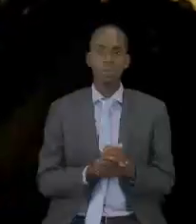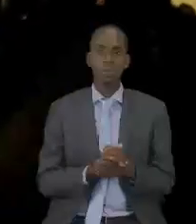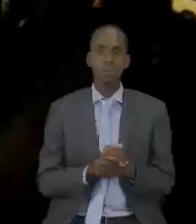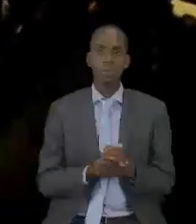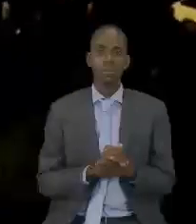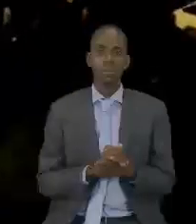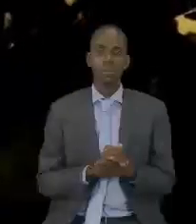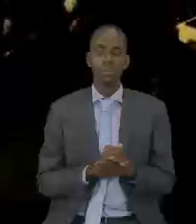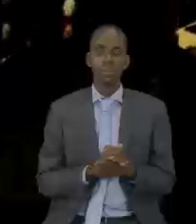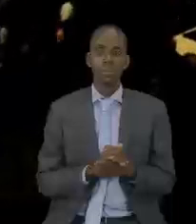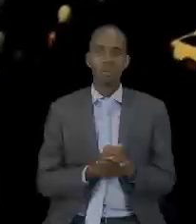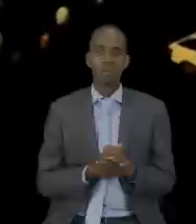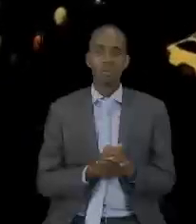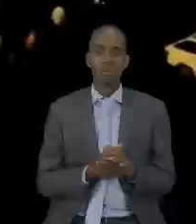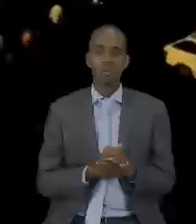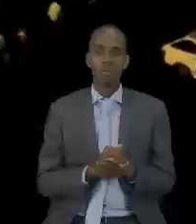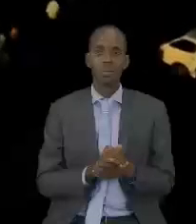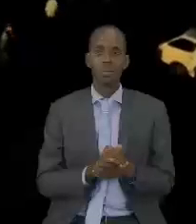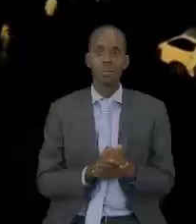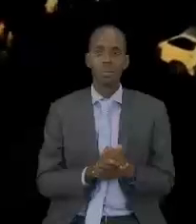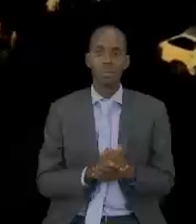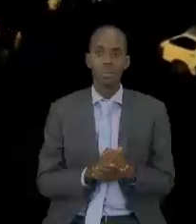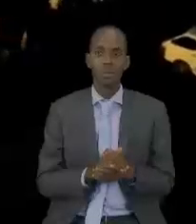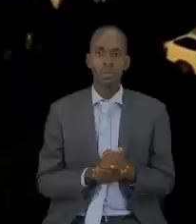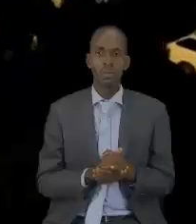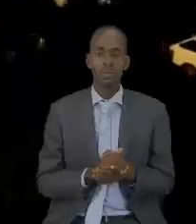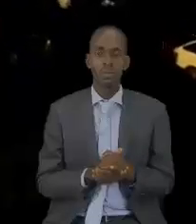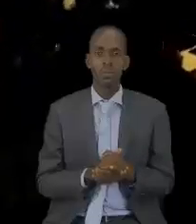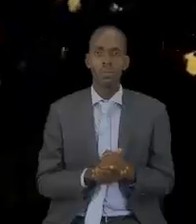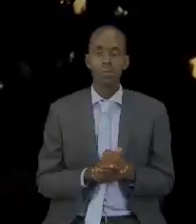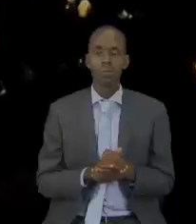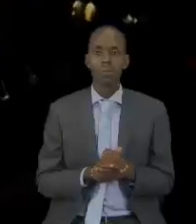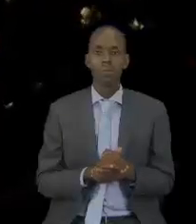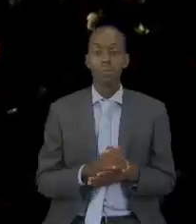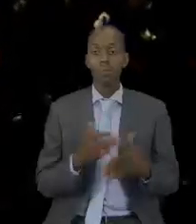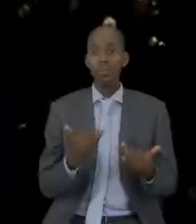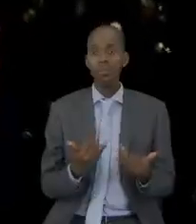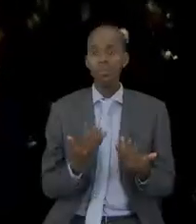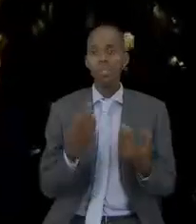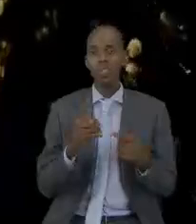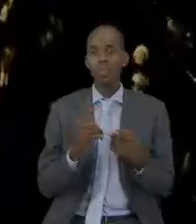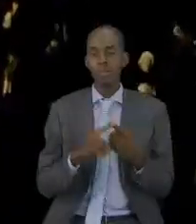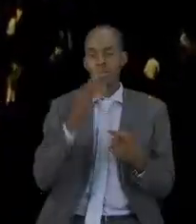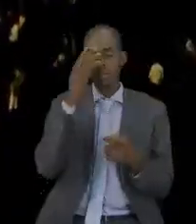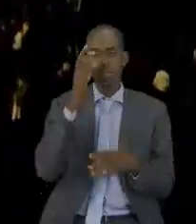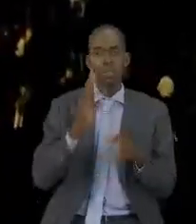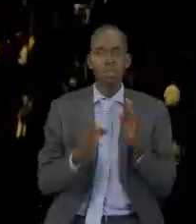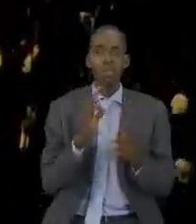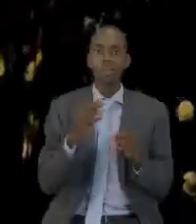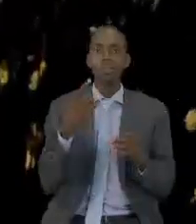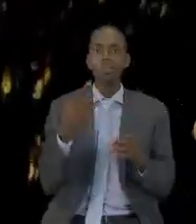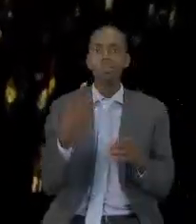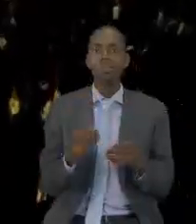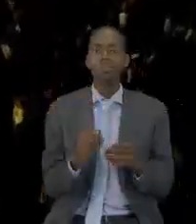You are true? Okay. By my left hand side, if you are true, wave your hand at me.